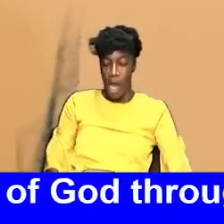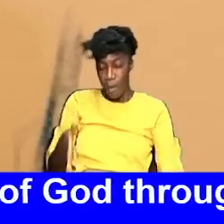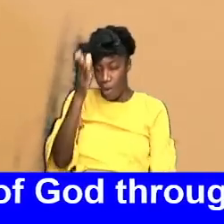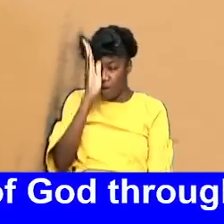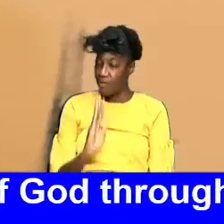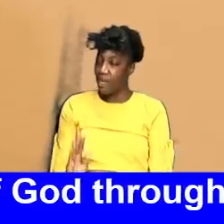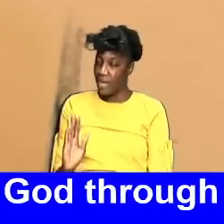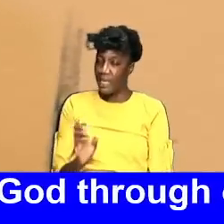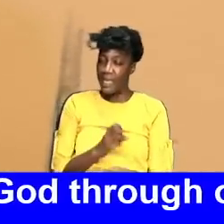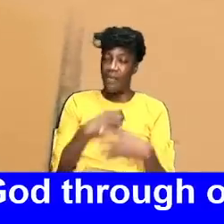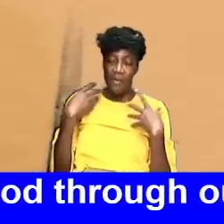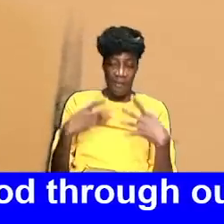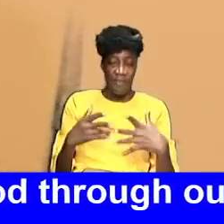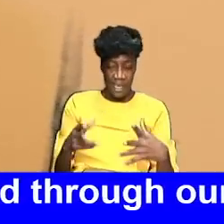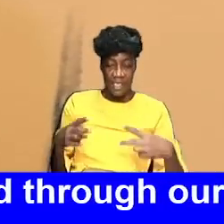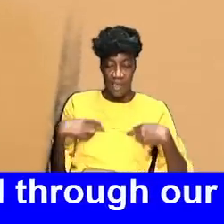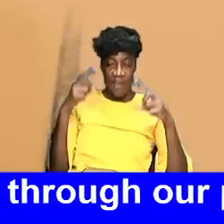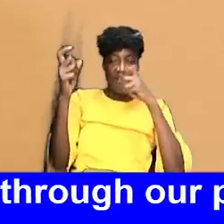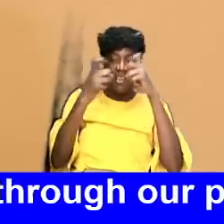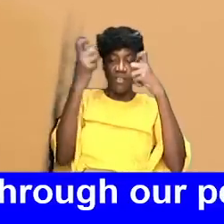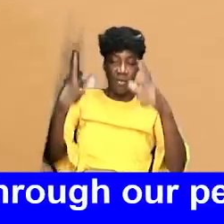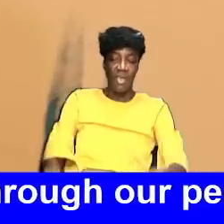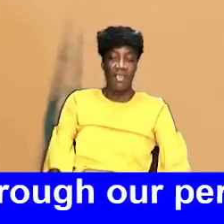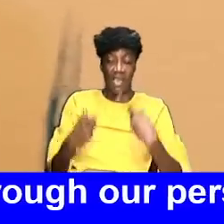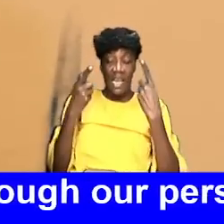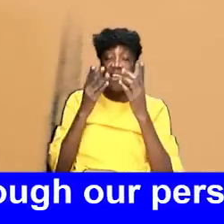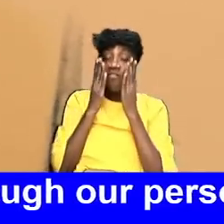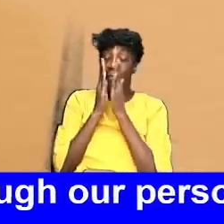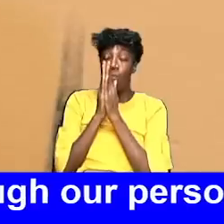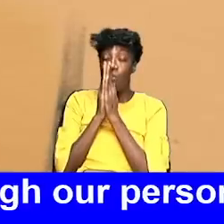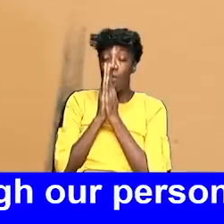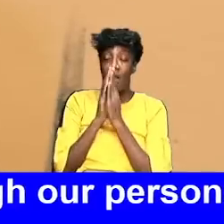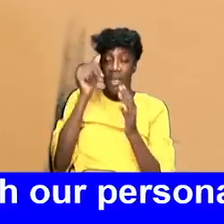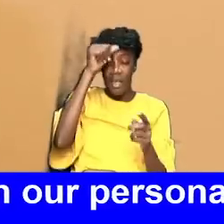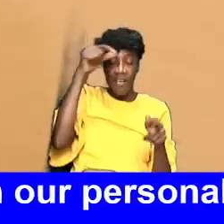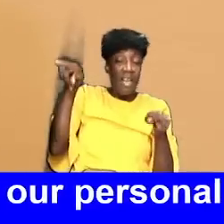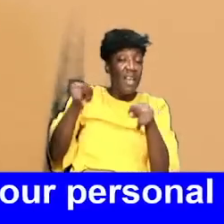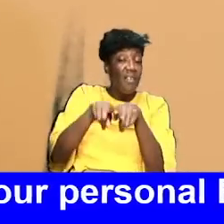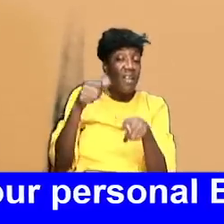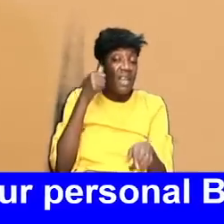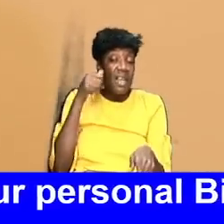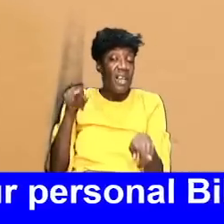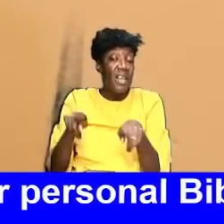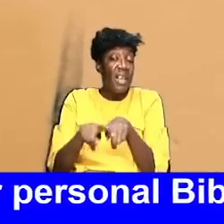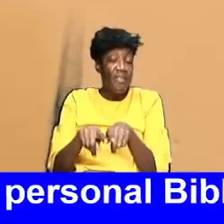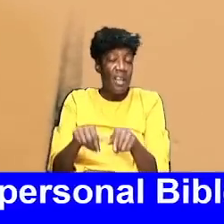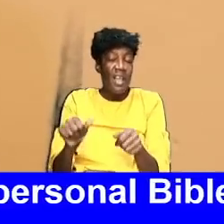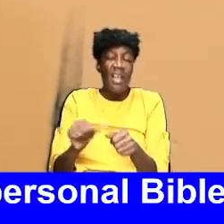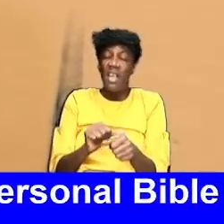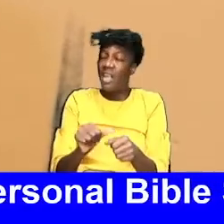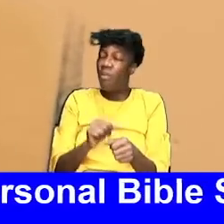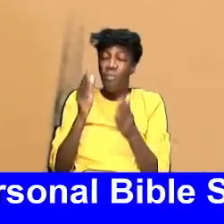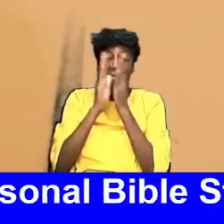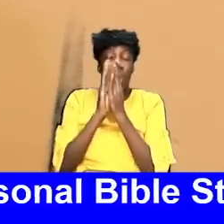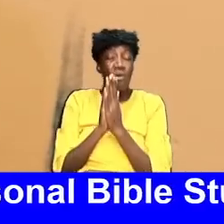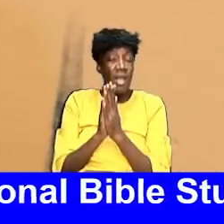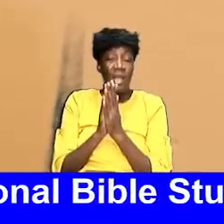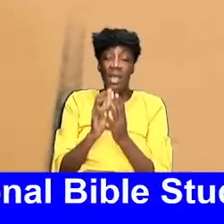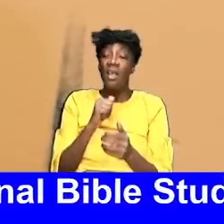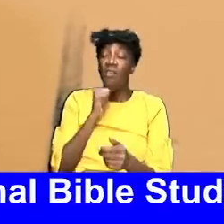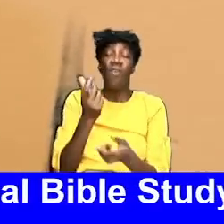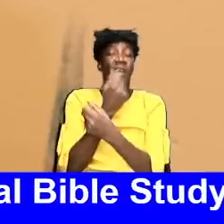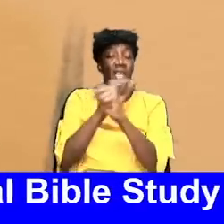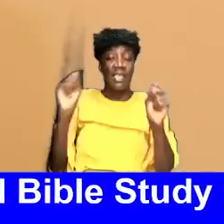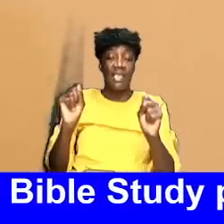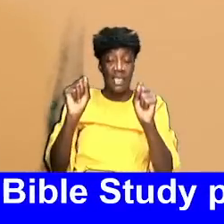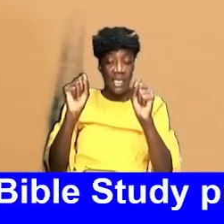might have a victorious life. I pray for every saint. I pray for every saint who listens to this Bible study tonight. I pray for every unsaved person, amen, who will